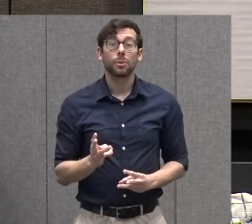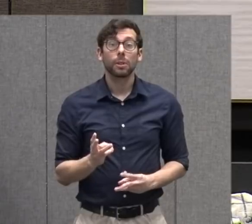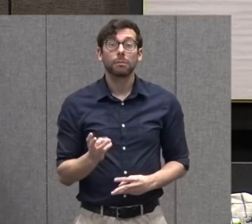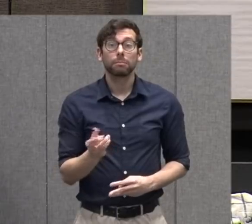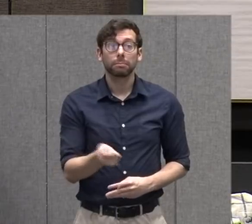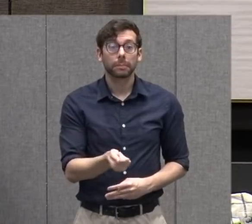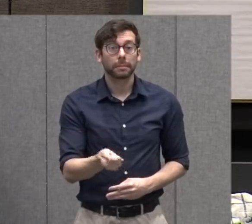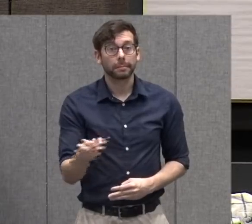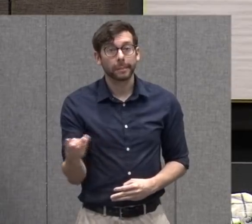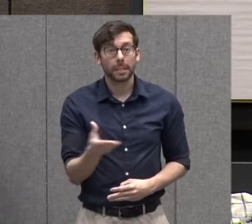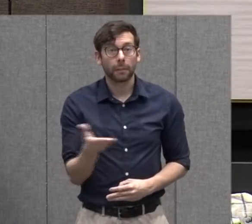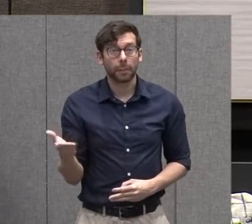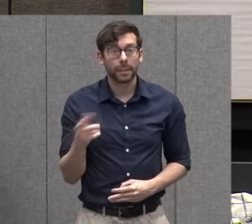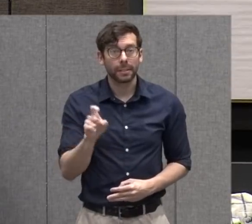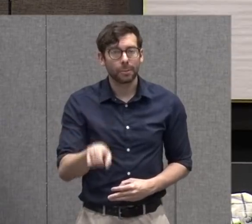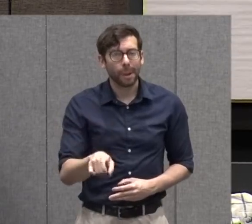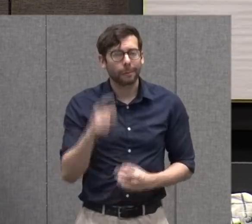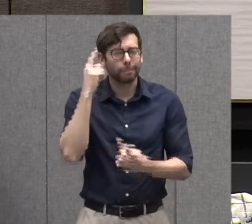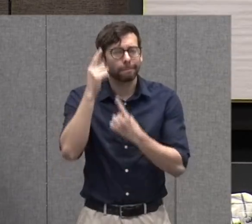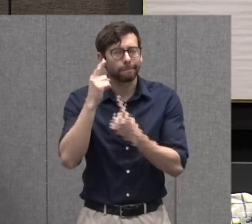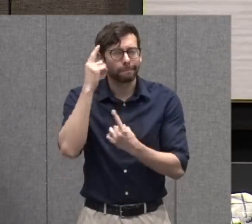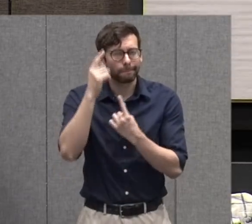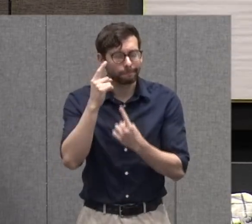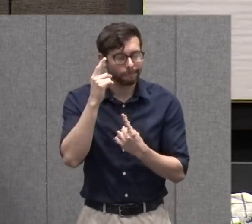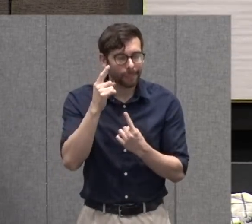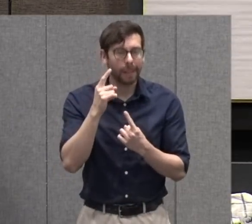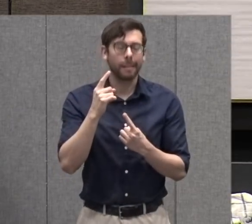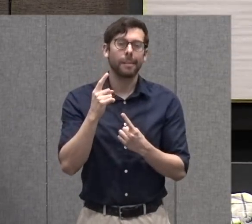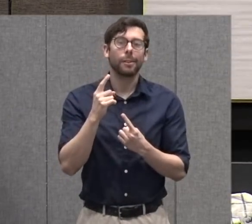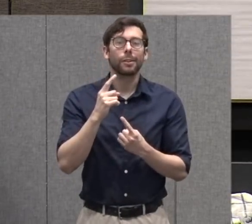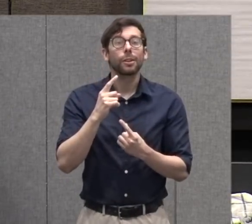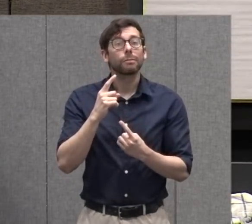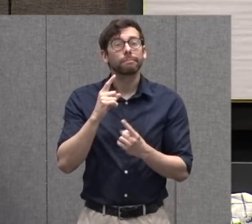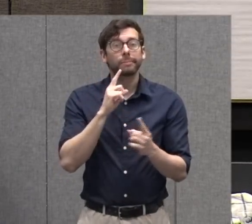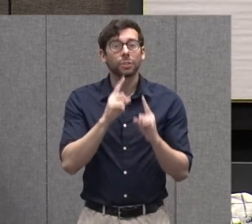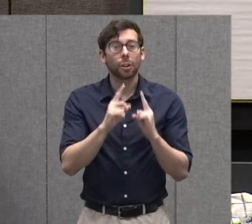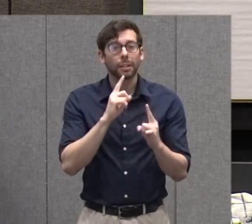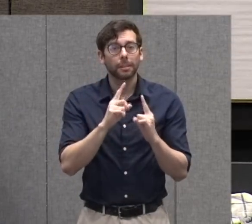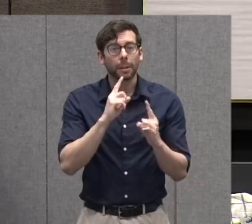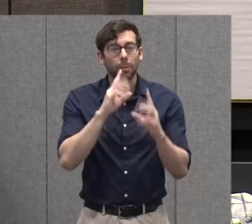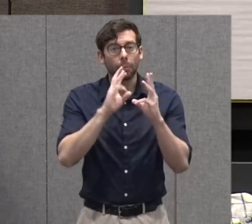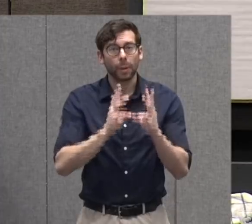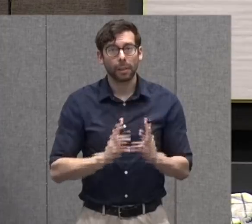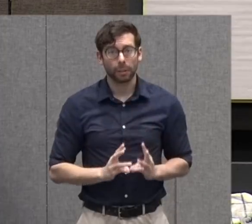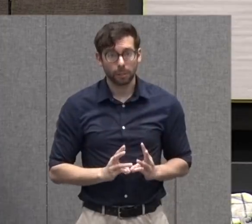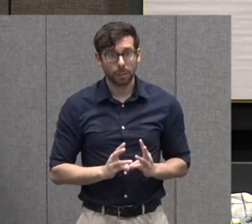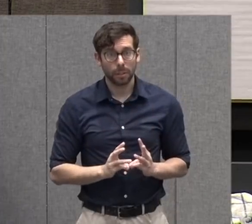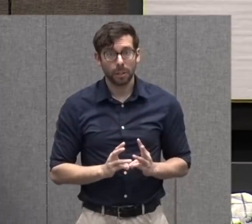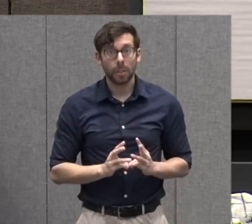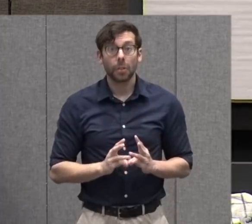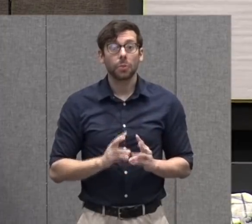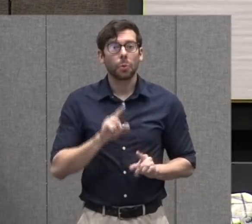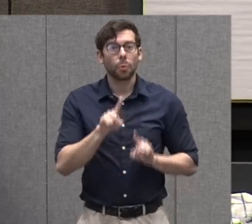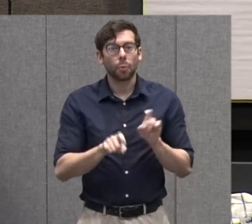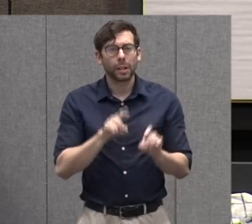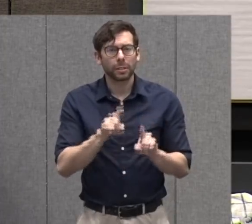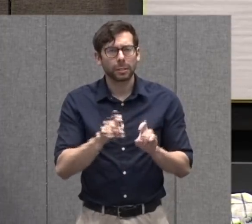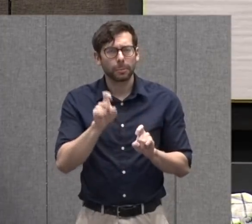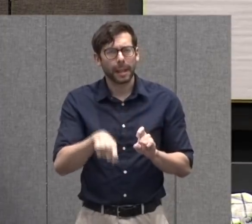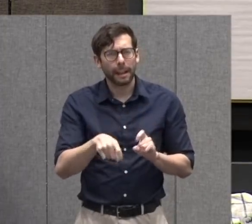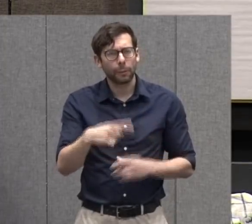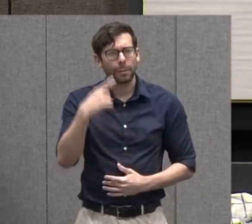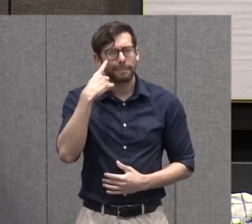about the weather. First, let's practice some questions. So as we're talking about the weather, what questions do you have? What's a